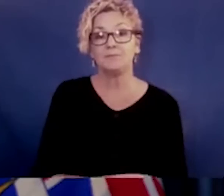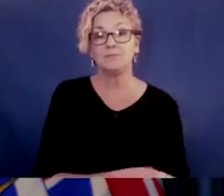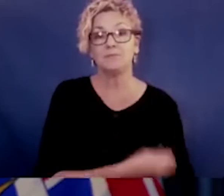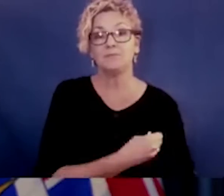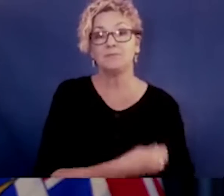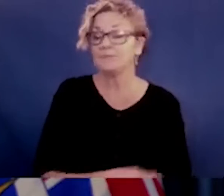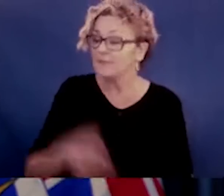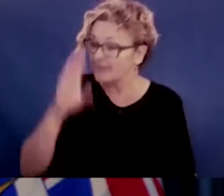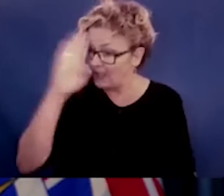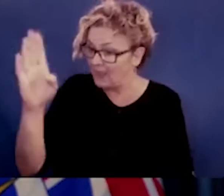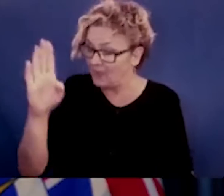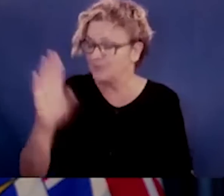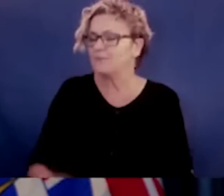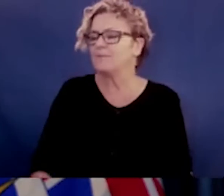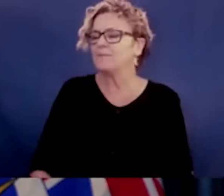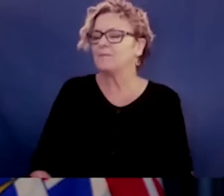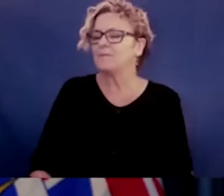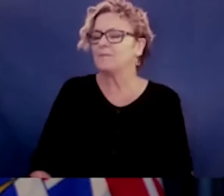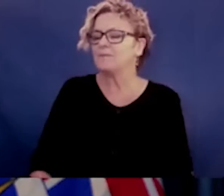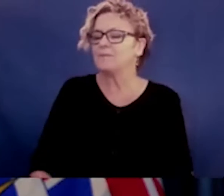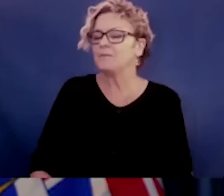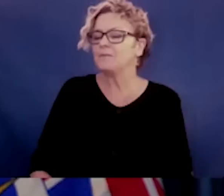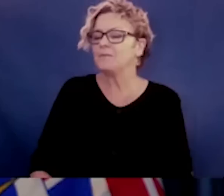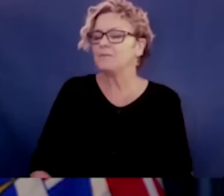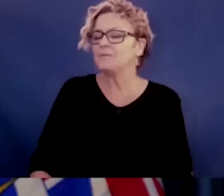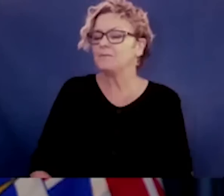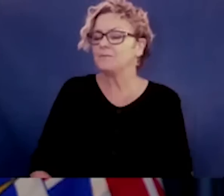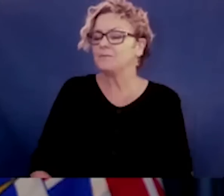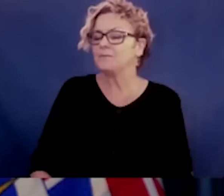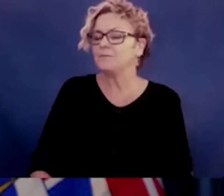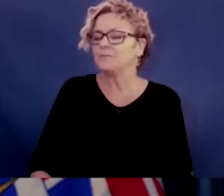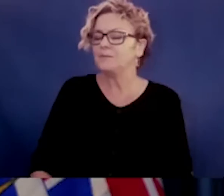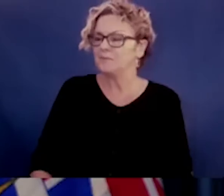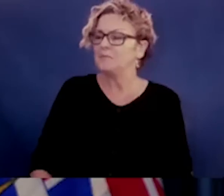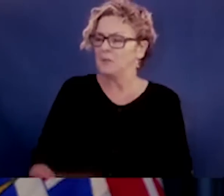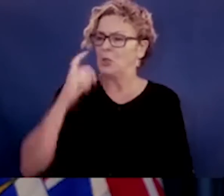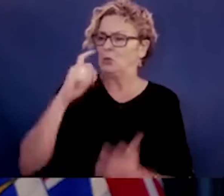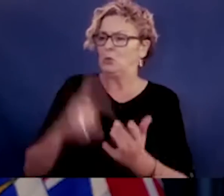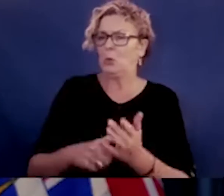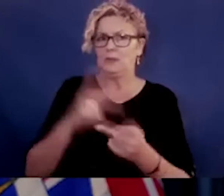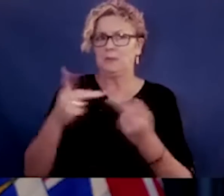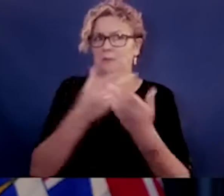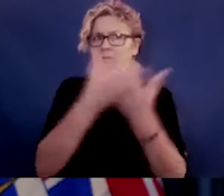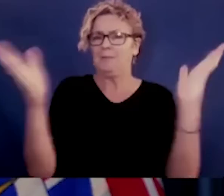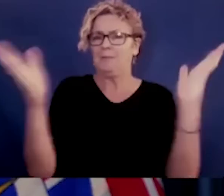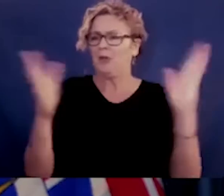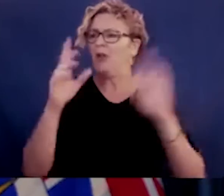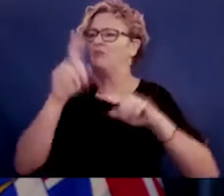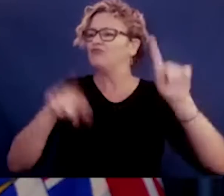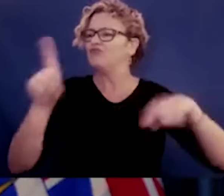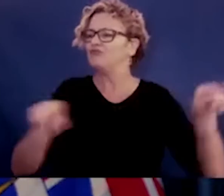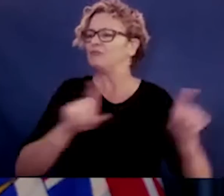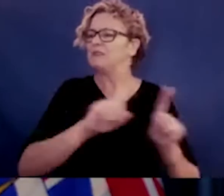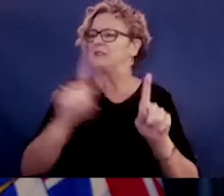this year. Yeah, so there's a number of reasons why it's important for us to be aware of influenza this year more than